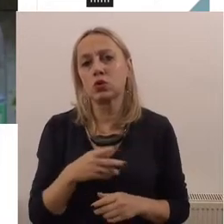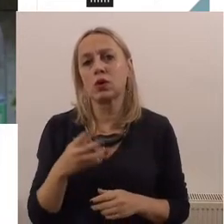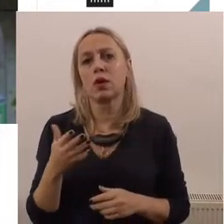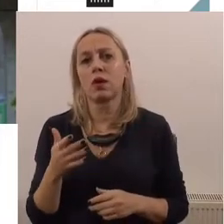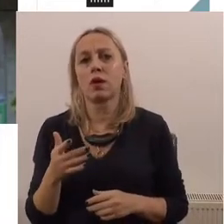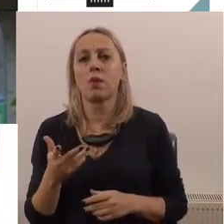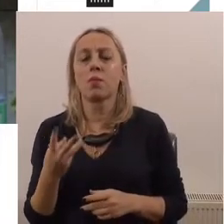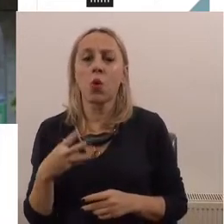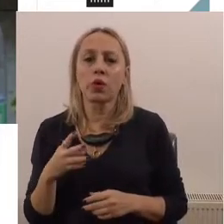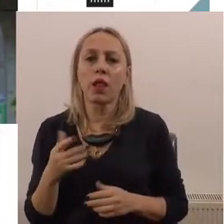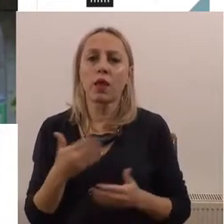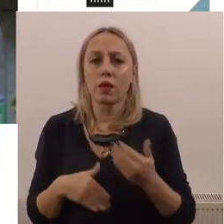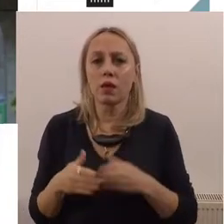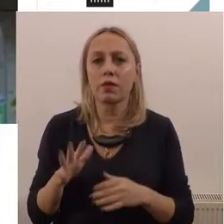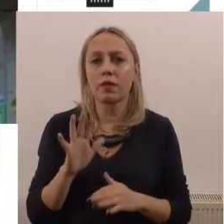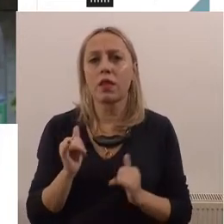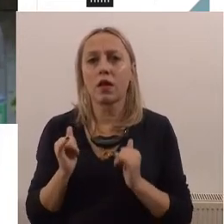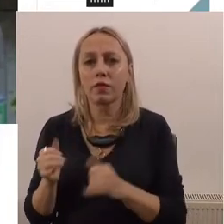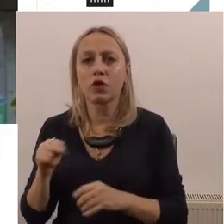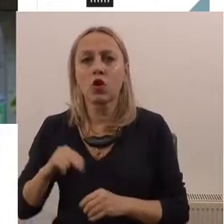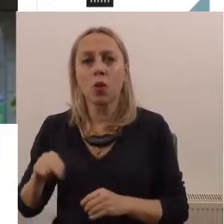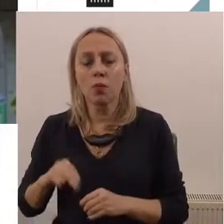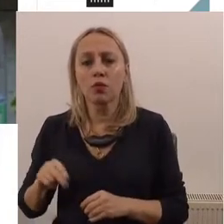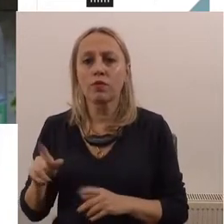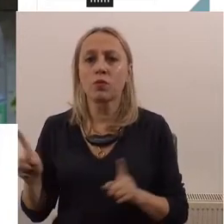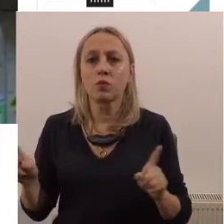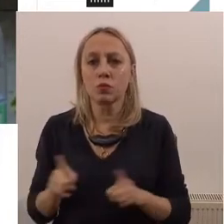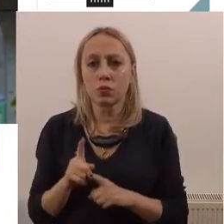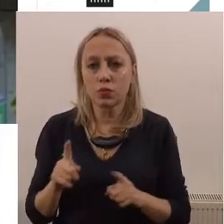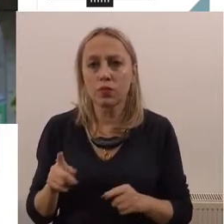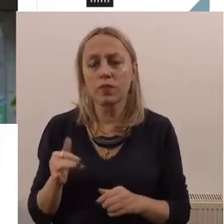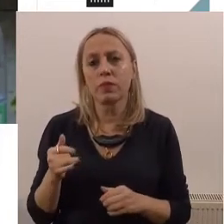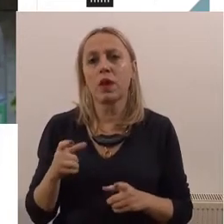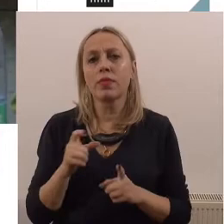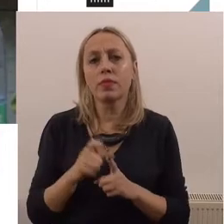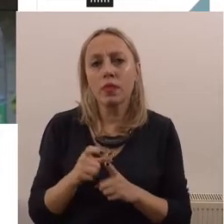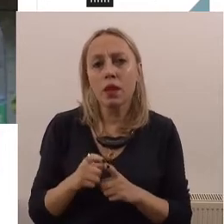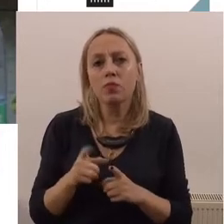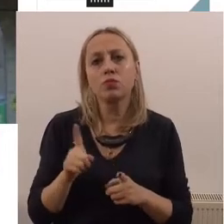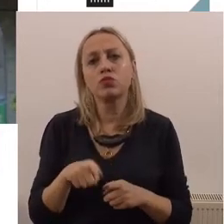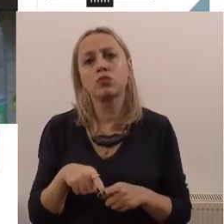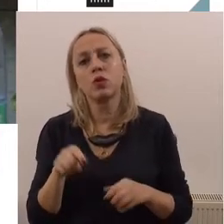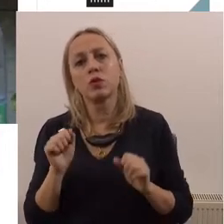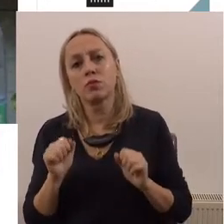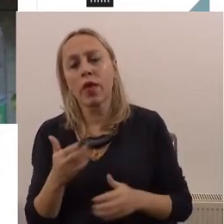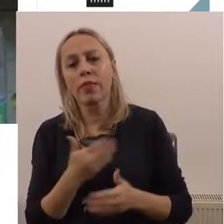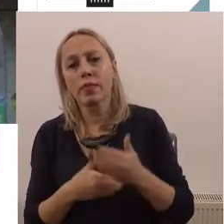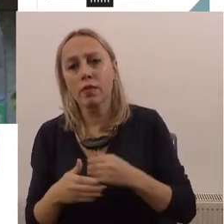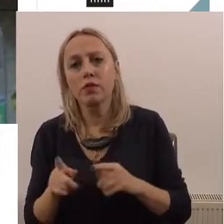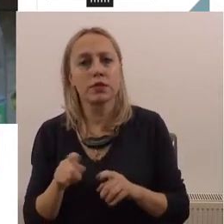say. So we arranged different models